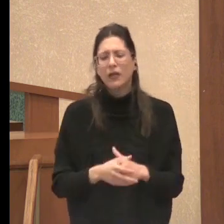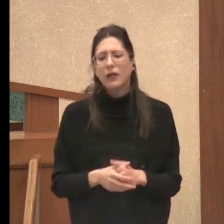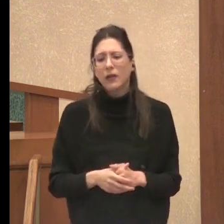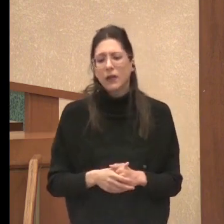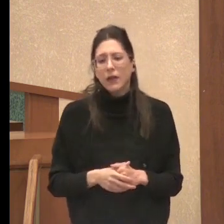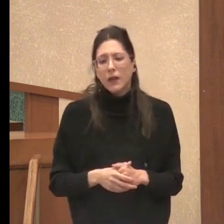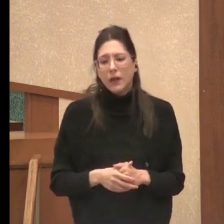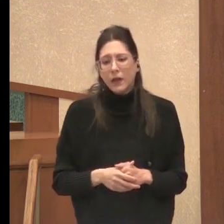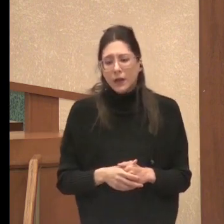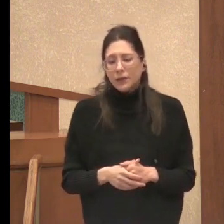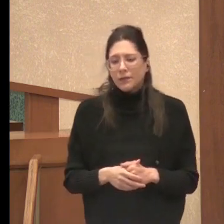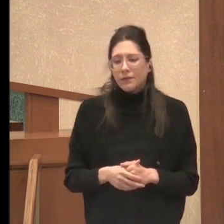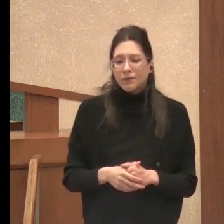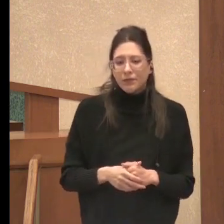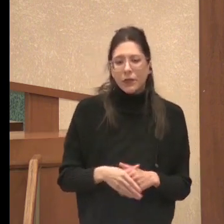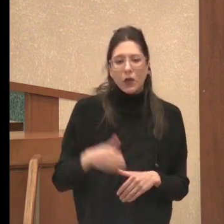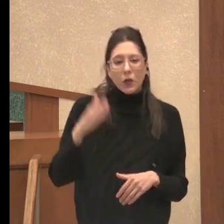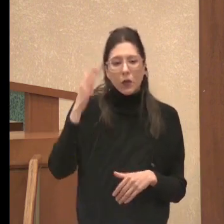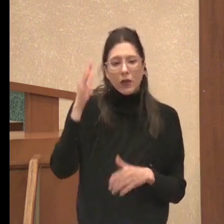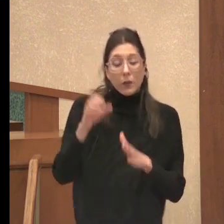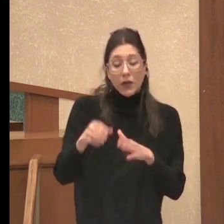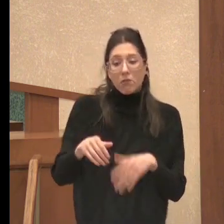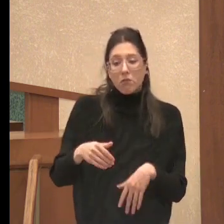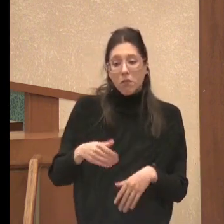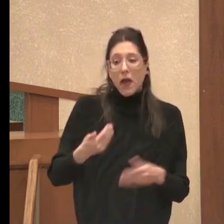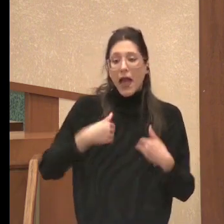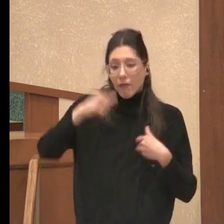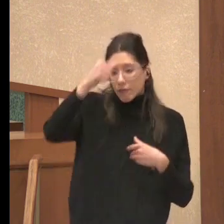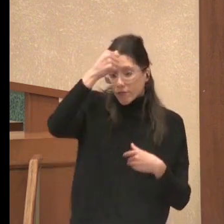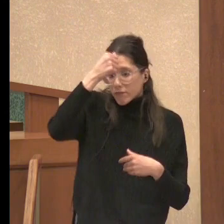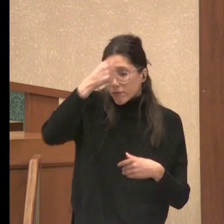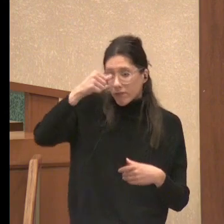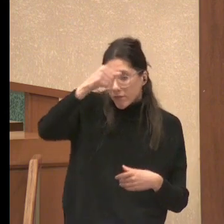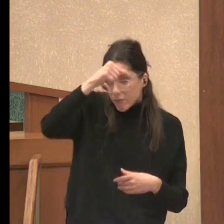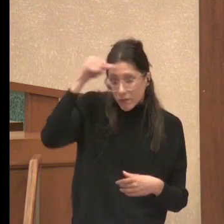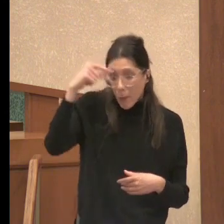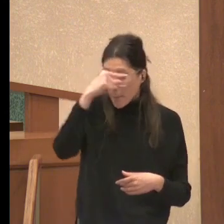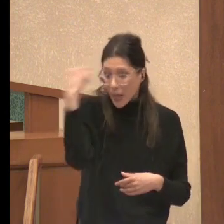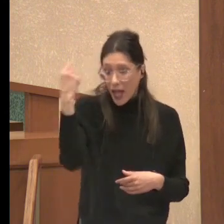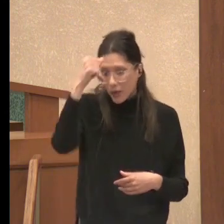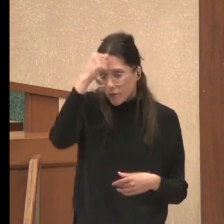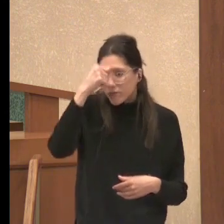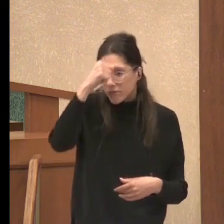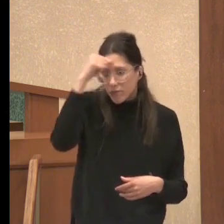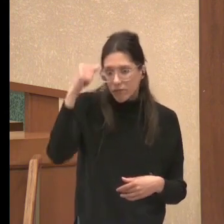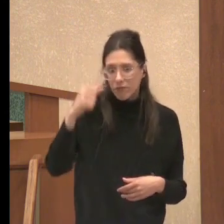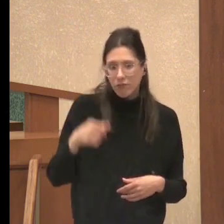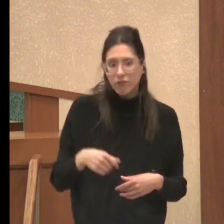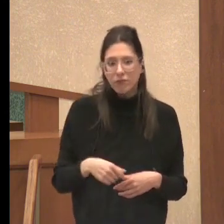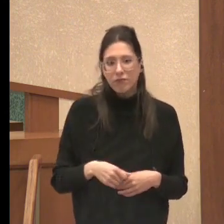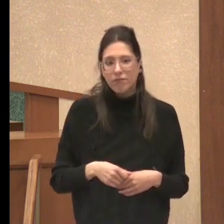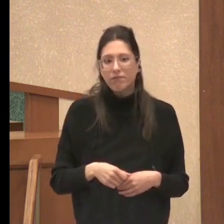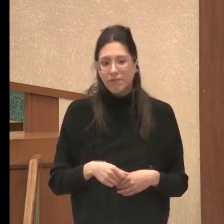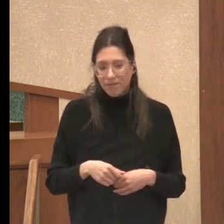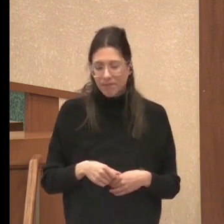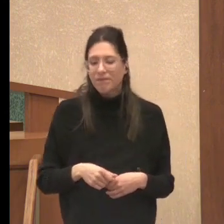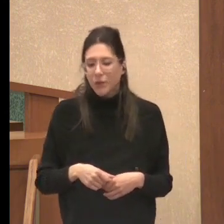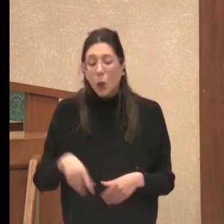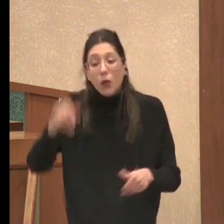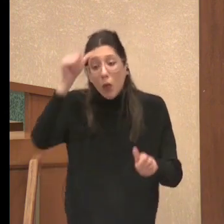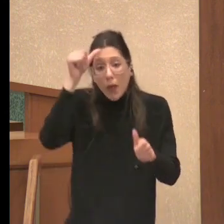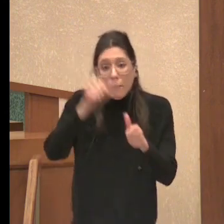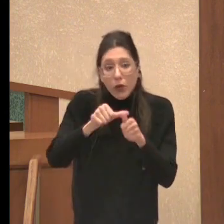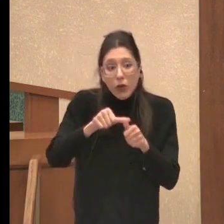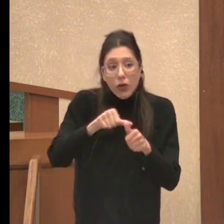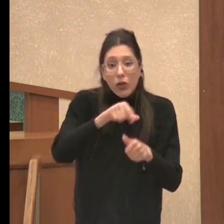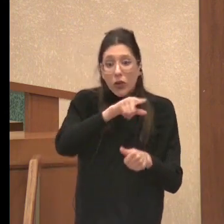We received the sign of a black ash cross on our foreheads, and we were told, remember that you